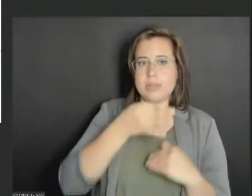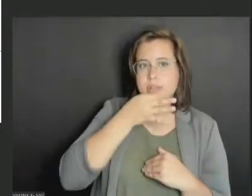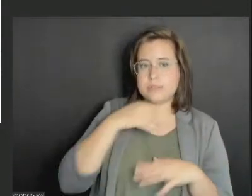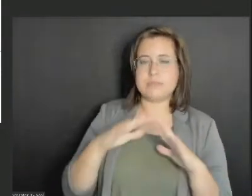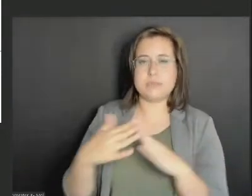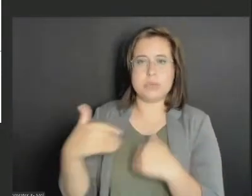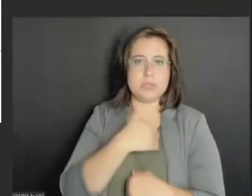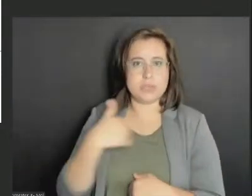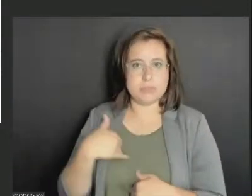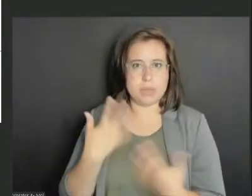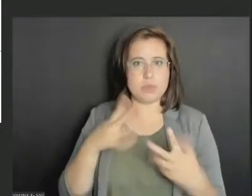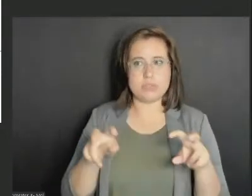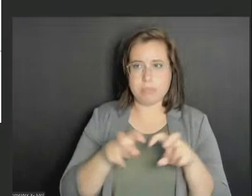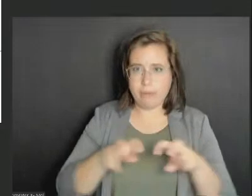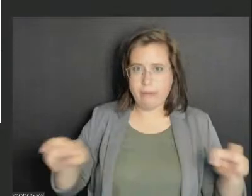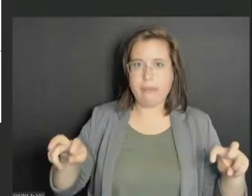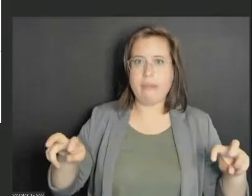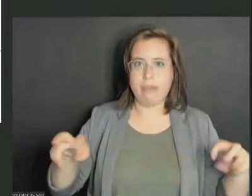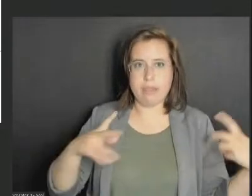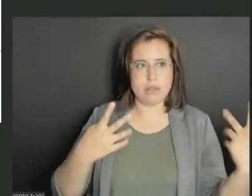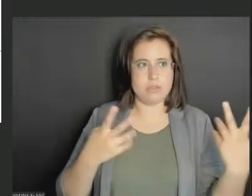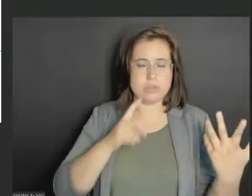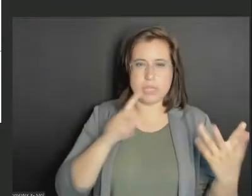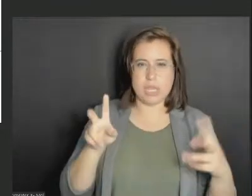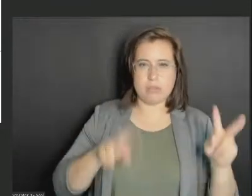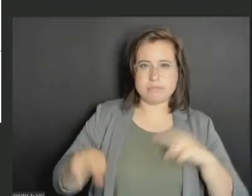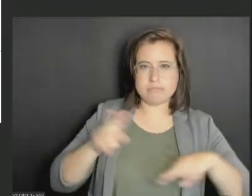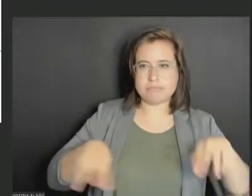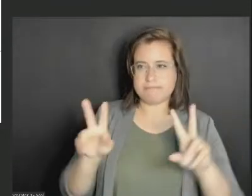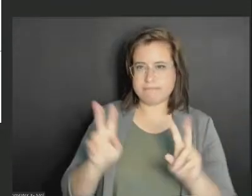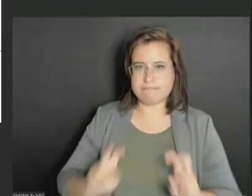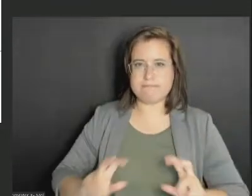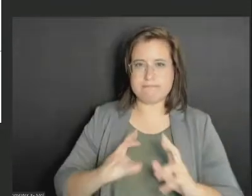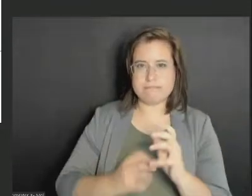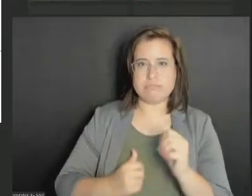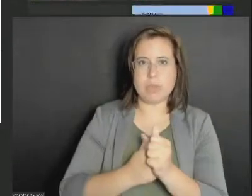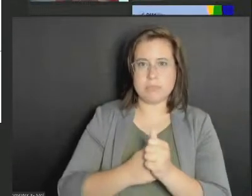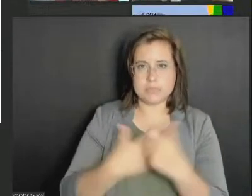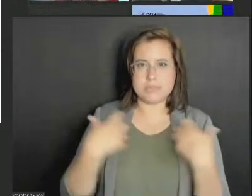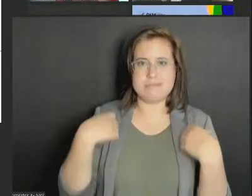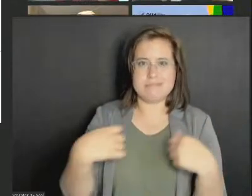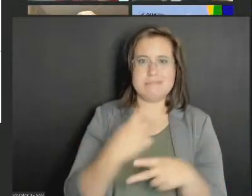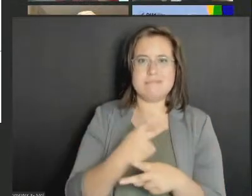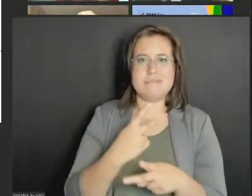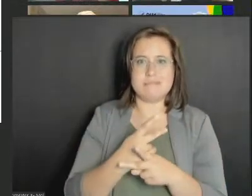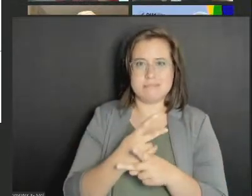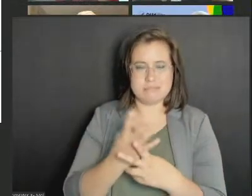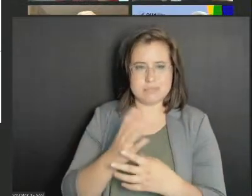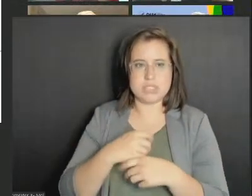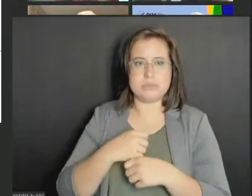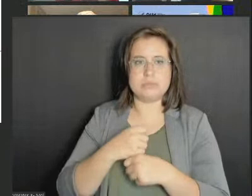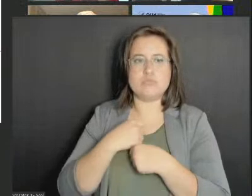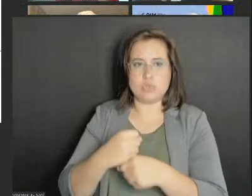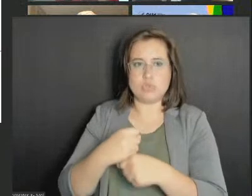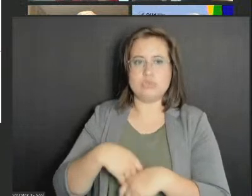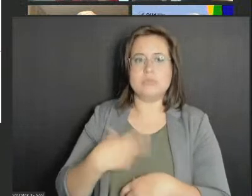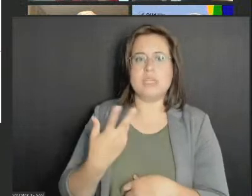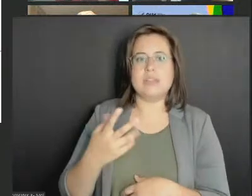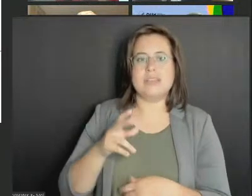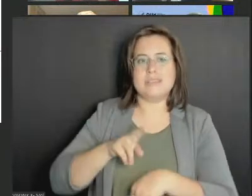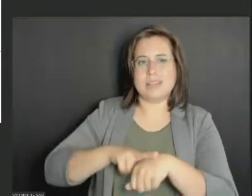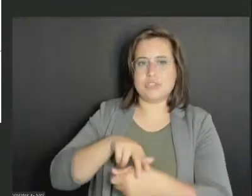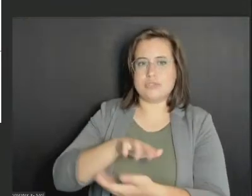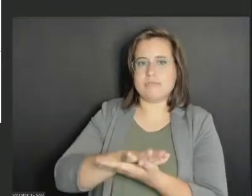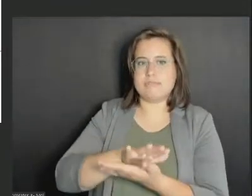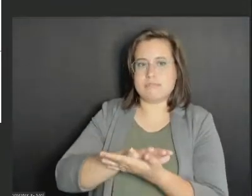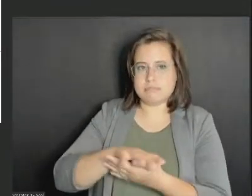members to assess and update the crisis standards of care work produced by the National Academy of Science and Medicine. These crisis standards